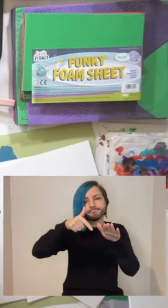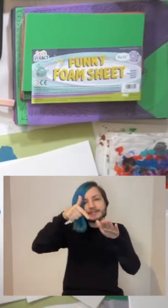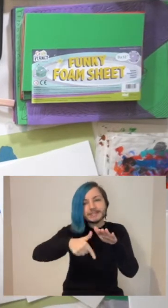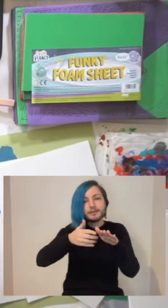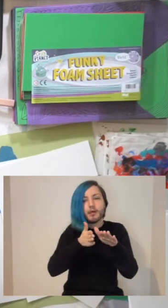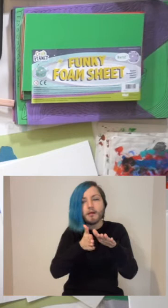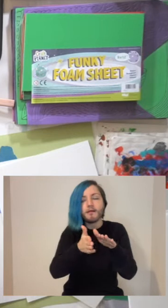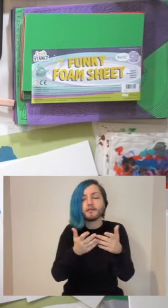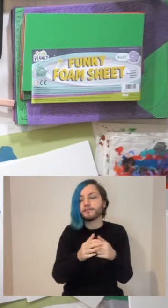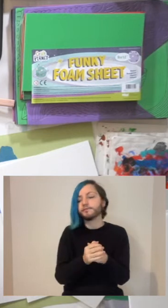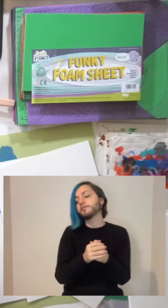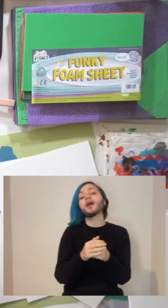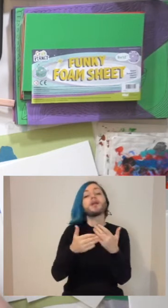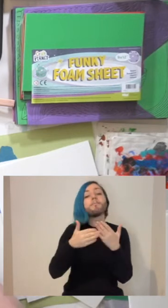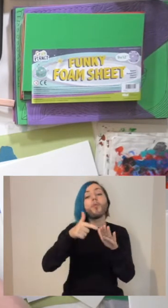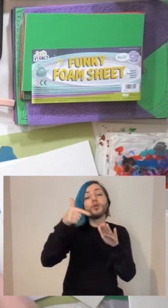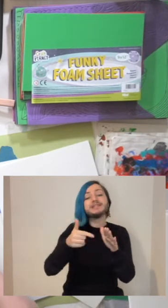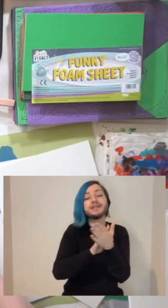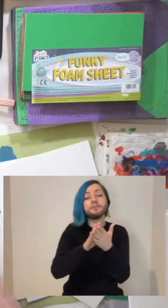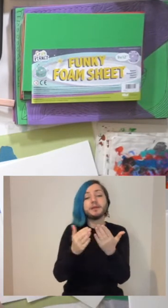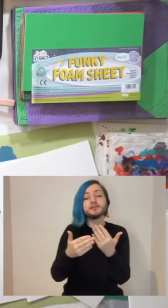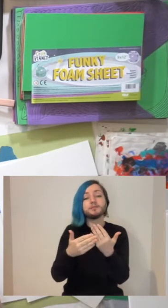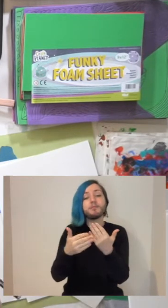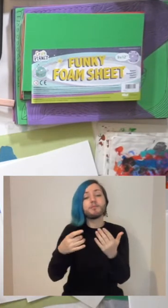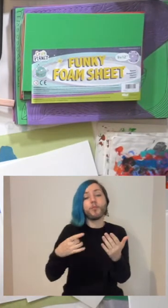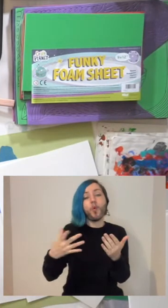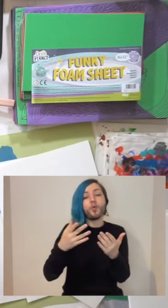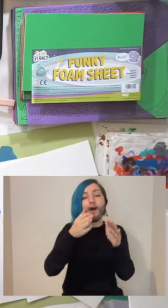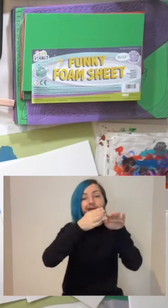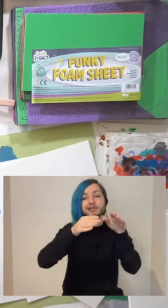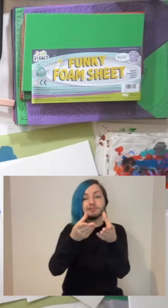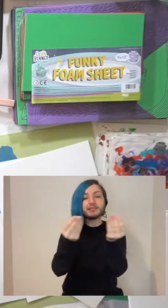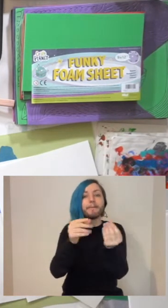the sort of whiter the mark on the page or the